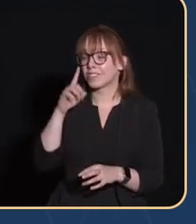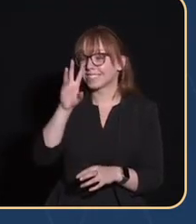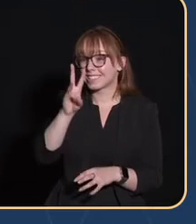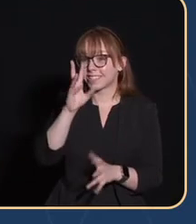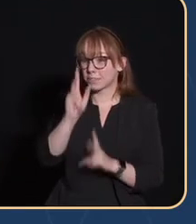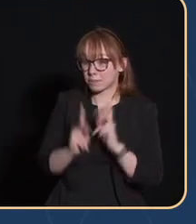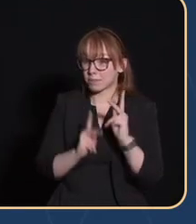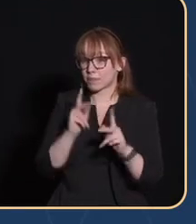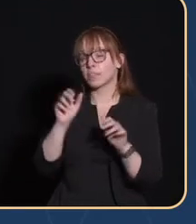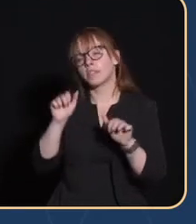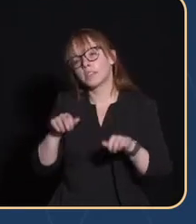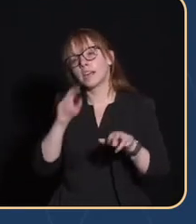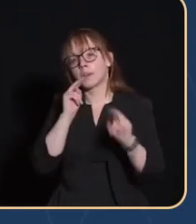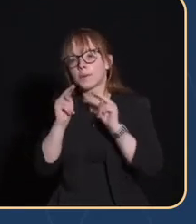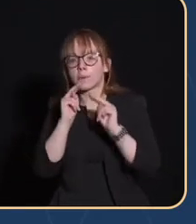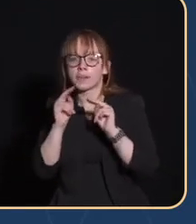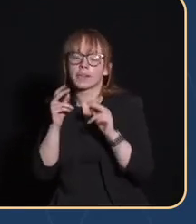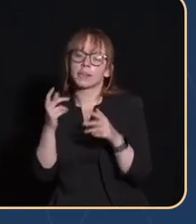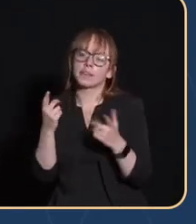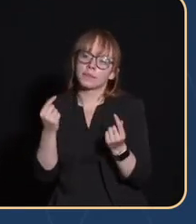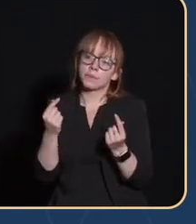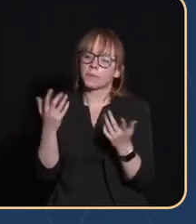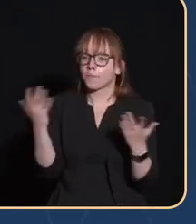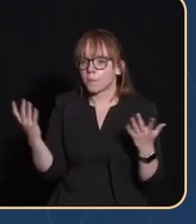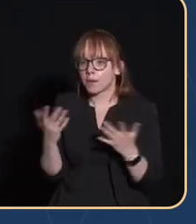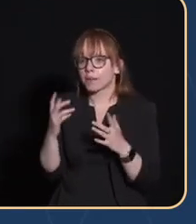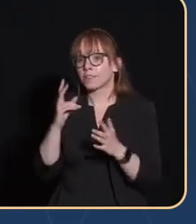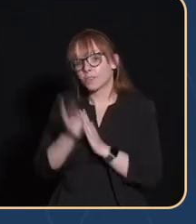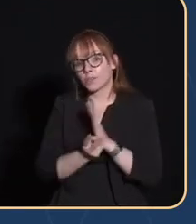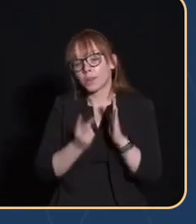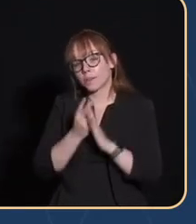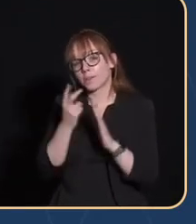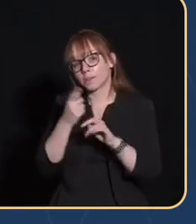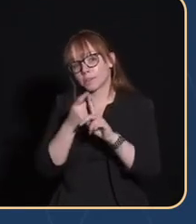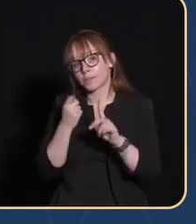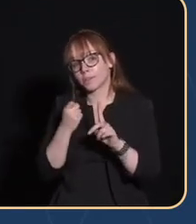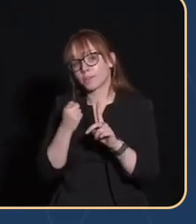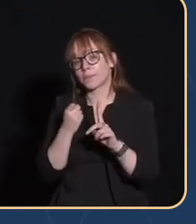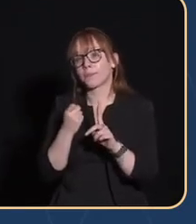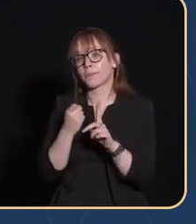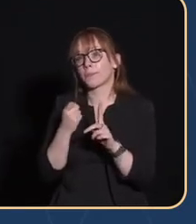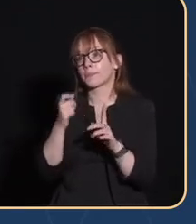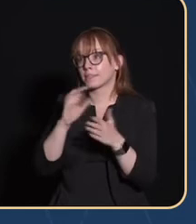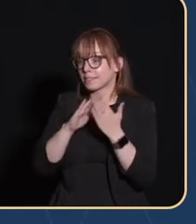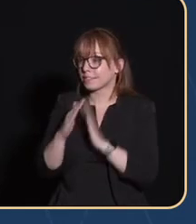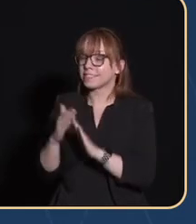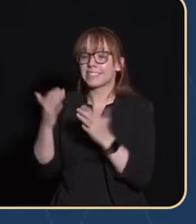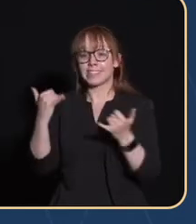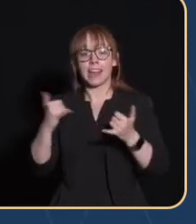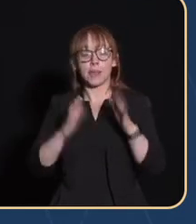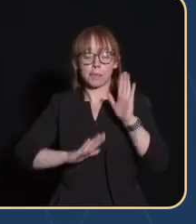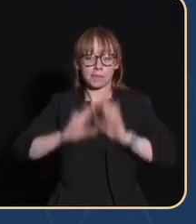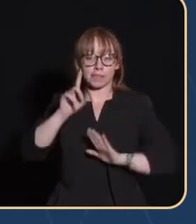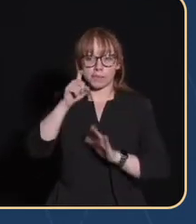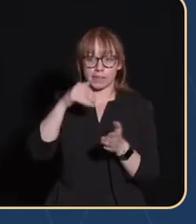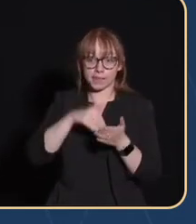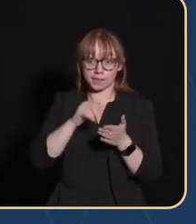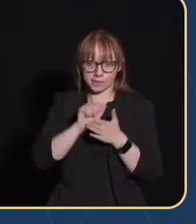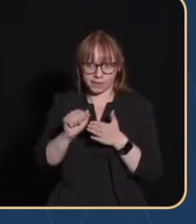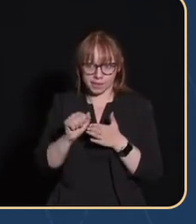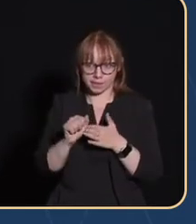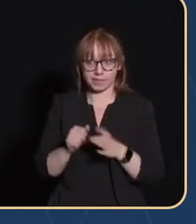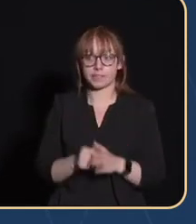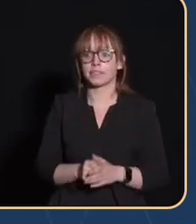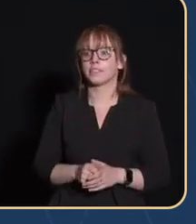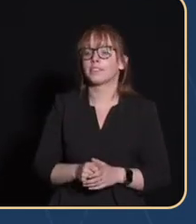You can negotiate when you do it. It's only 2 hours from the Twin Cities. The current bid's $1,000. There's a lot of opportunity on a local getaway.